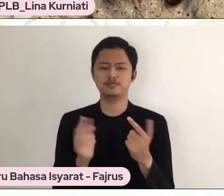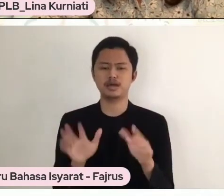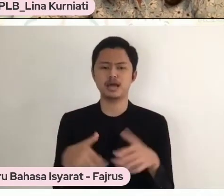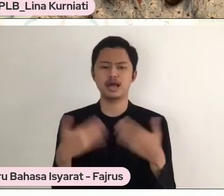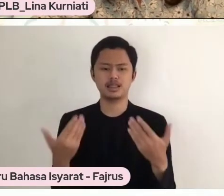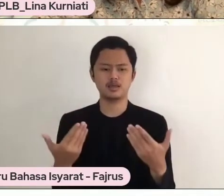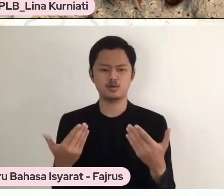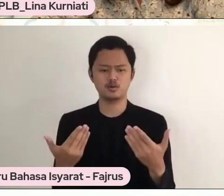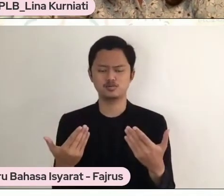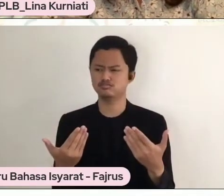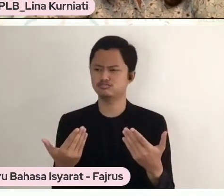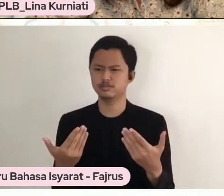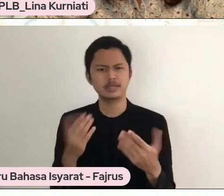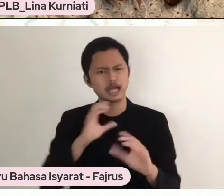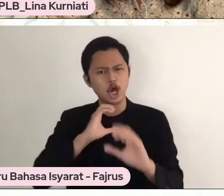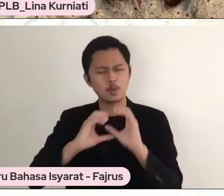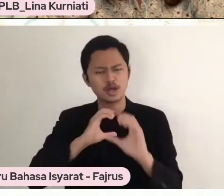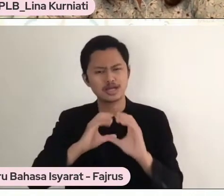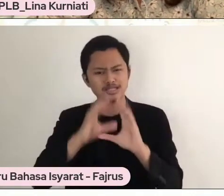communication.